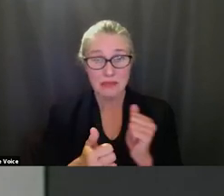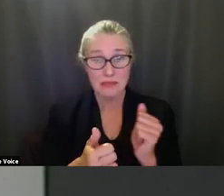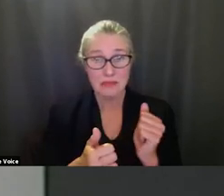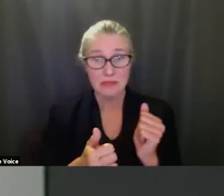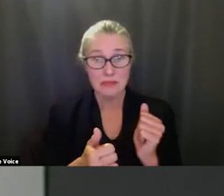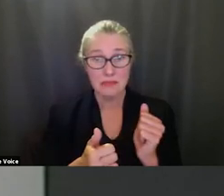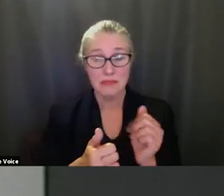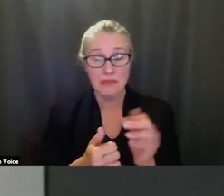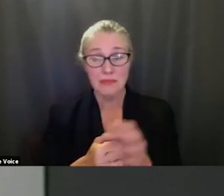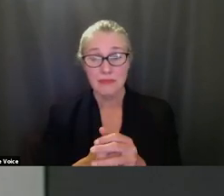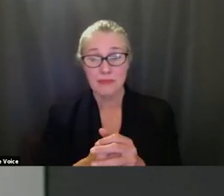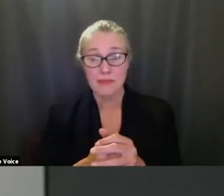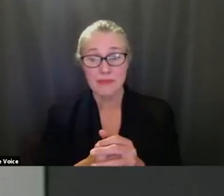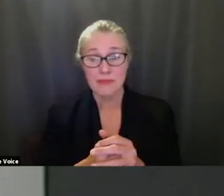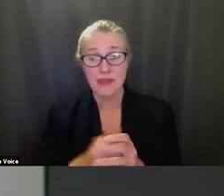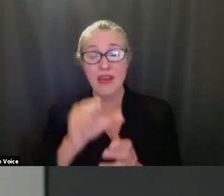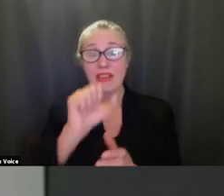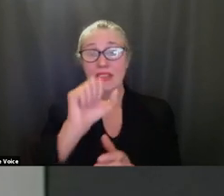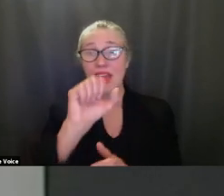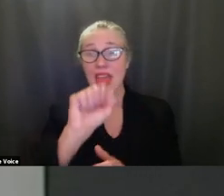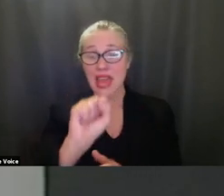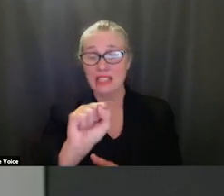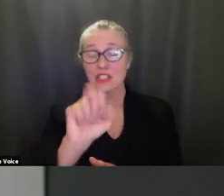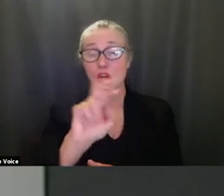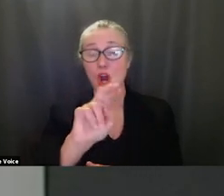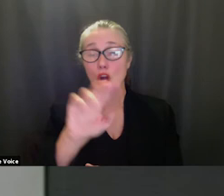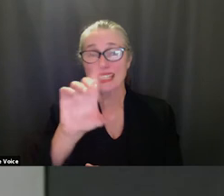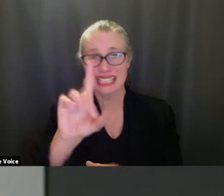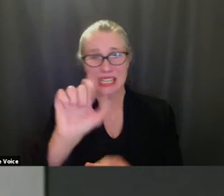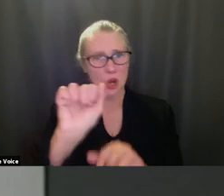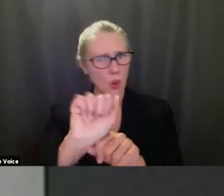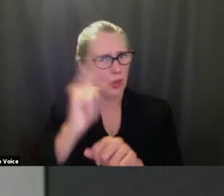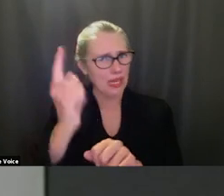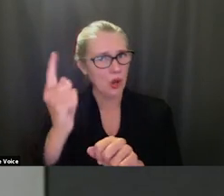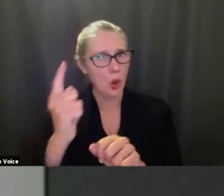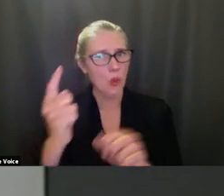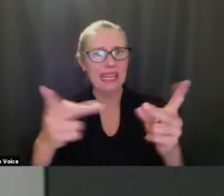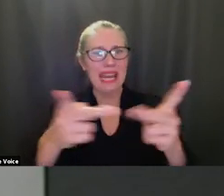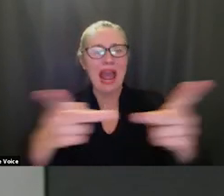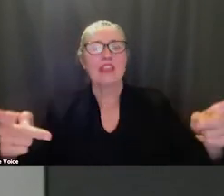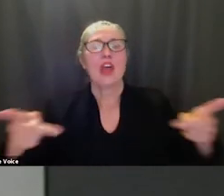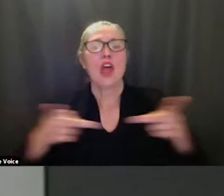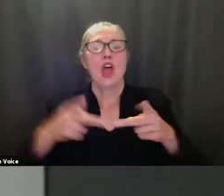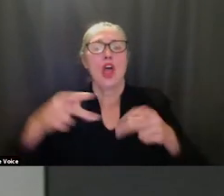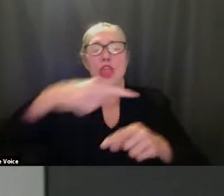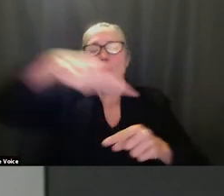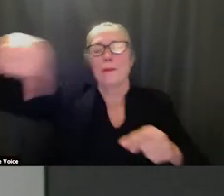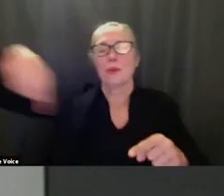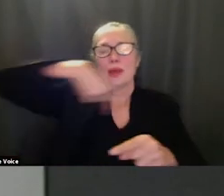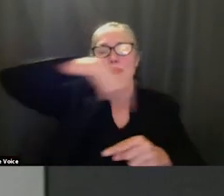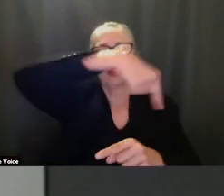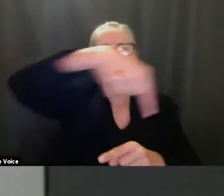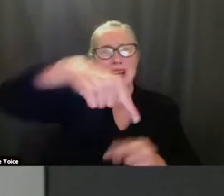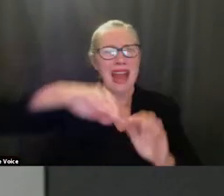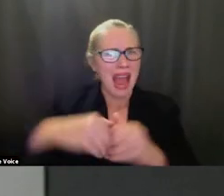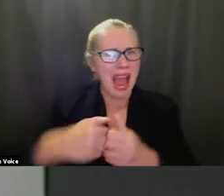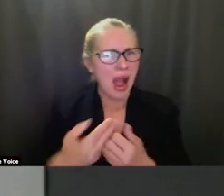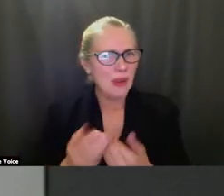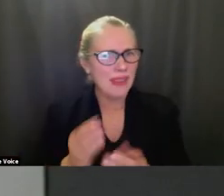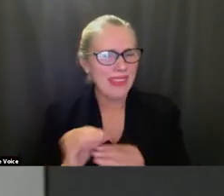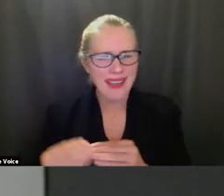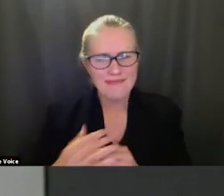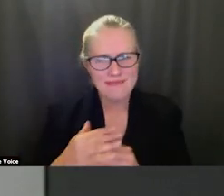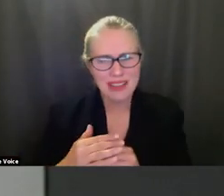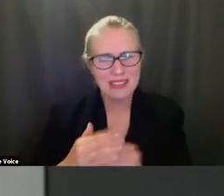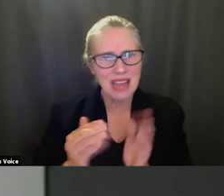the um srd would be working out the perimeter how will that affect students seeing the srd will that change how often they